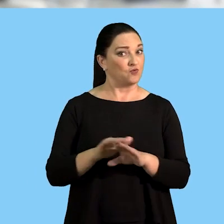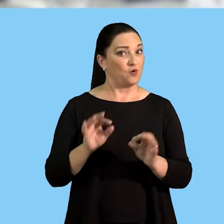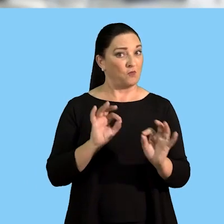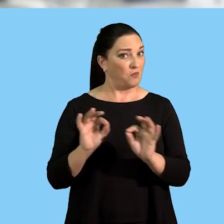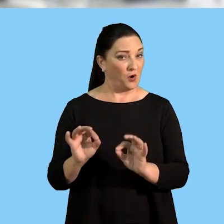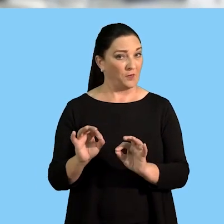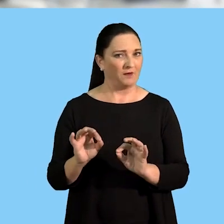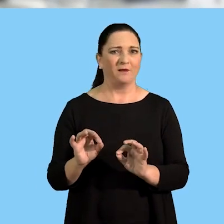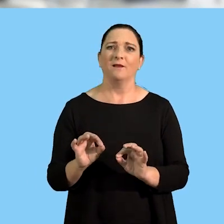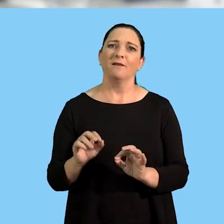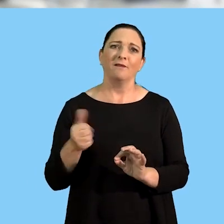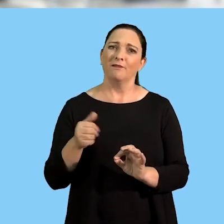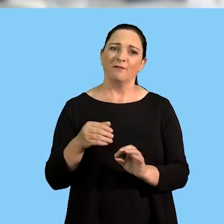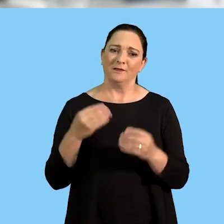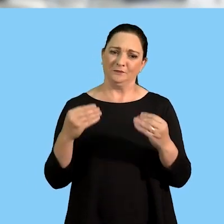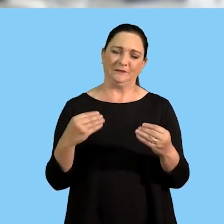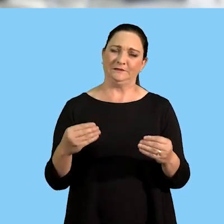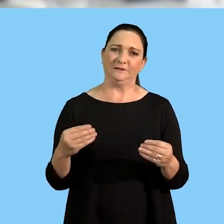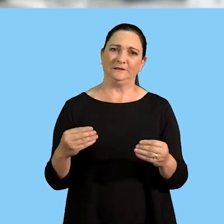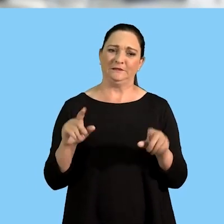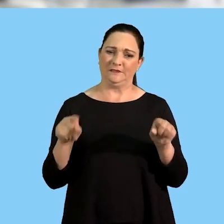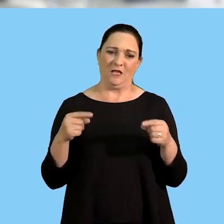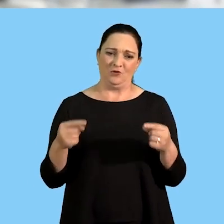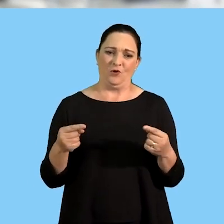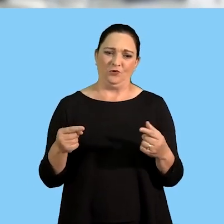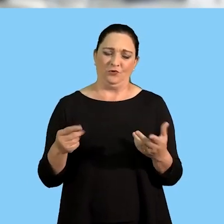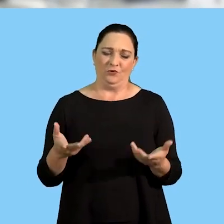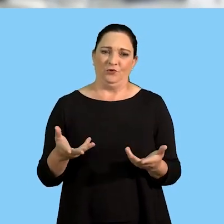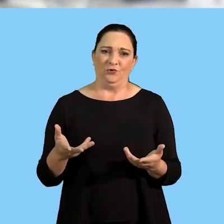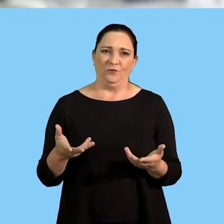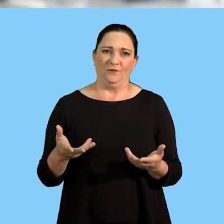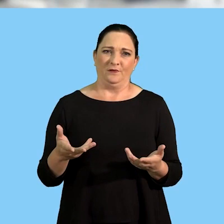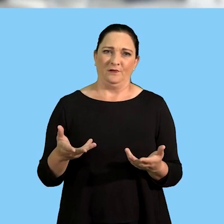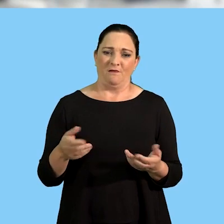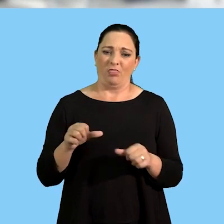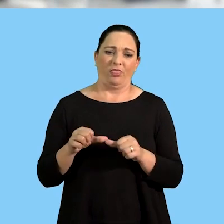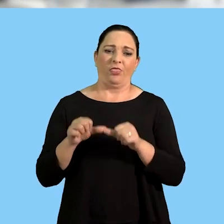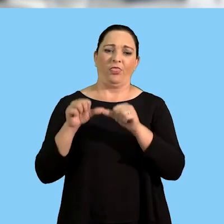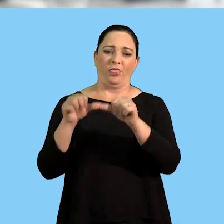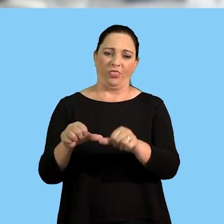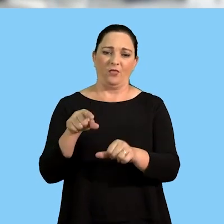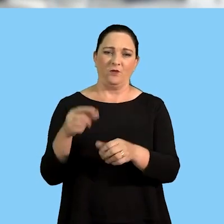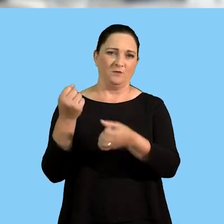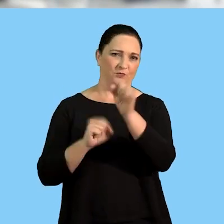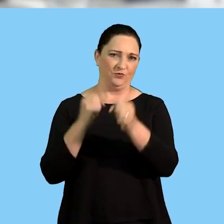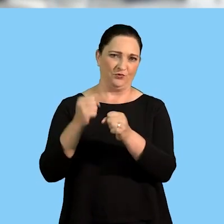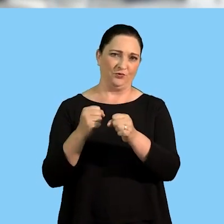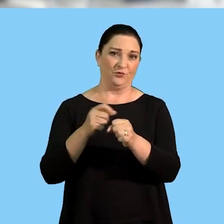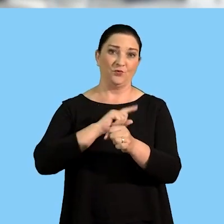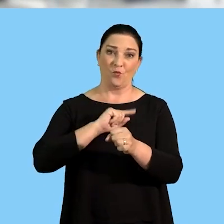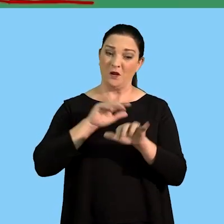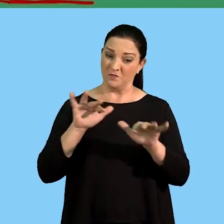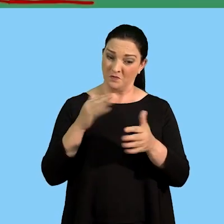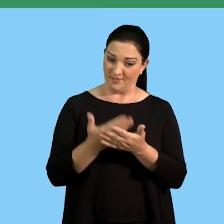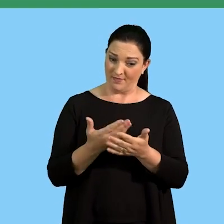it's not, businesses will then have to take certain measures to ensure that they are maintaining the machinery so that employees are